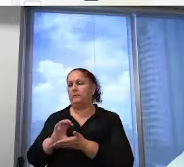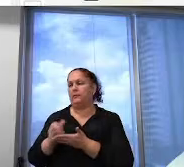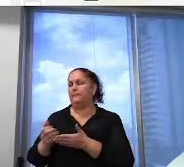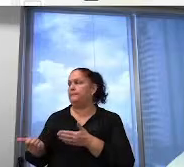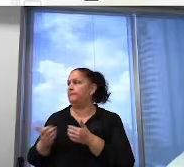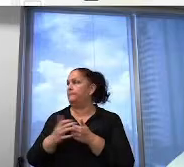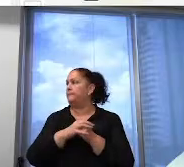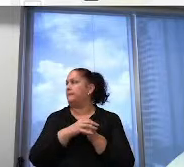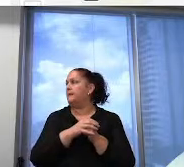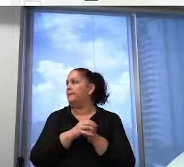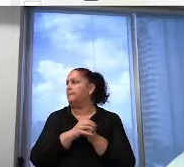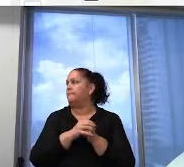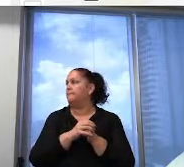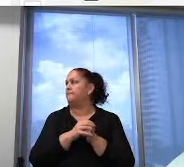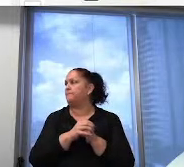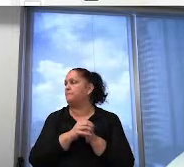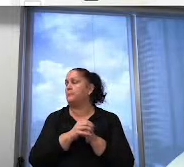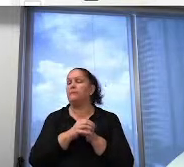this case?